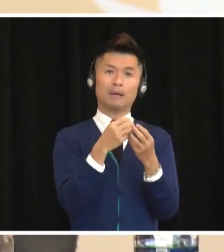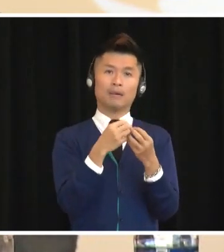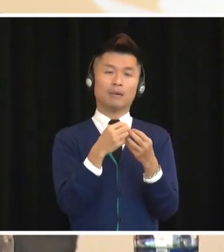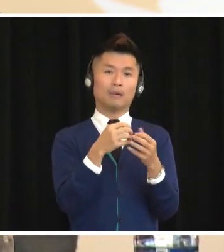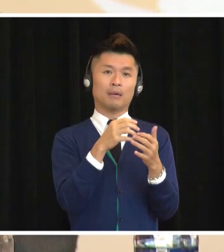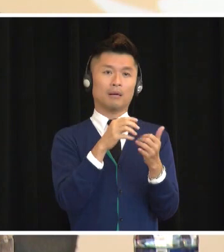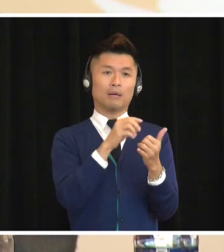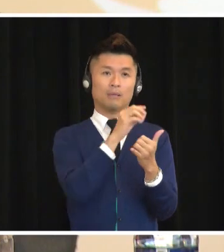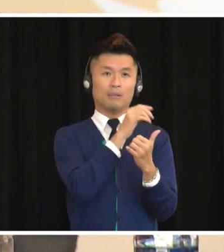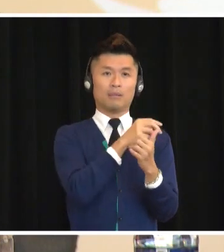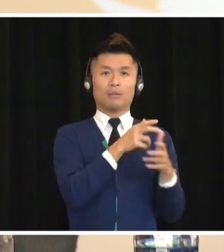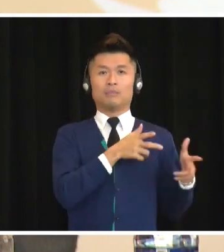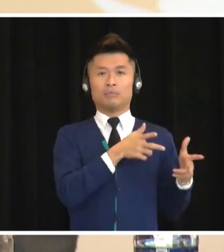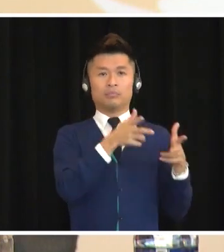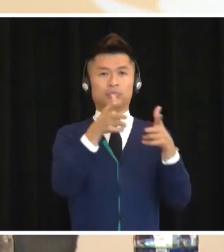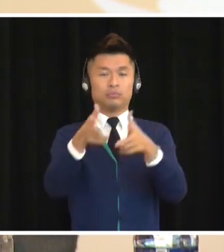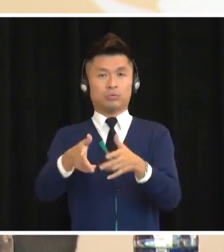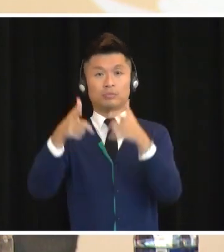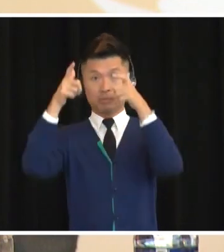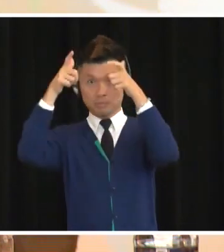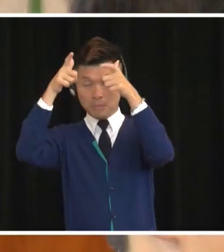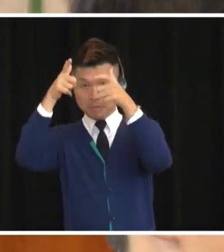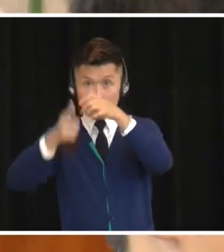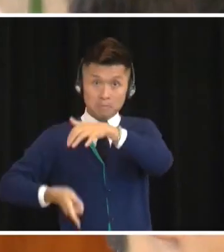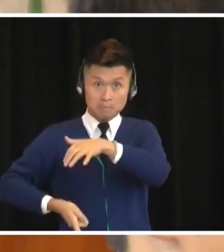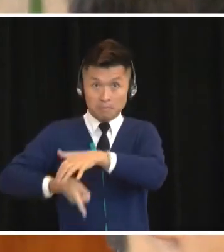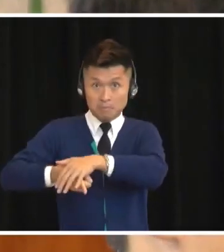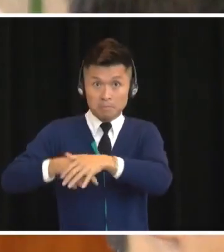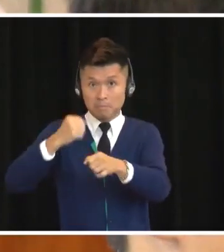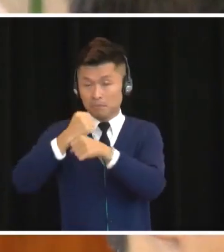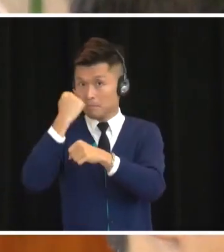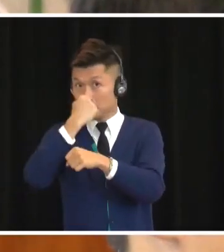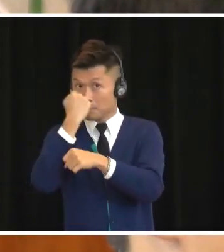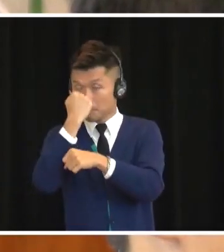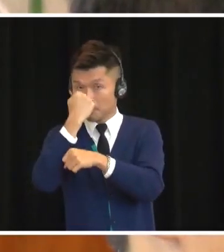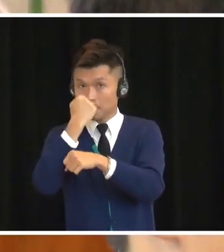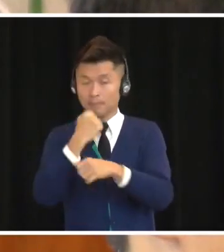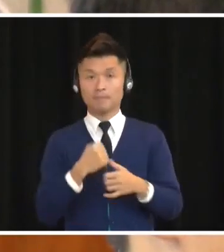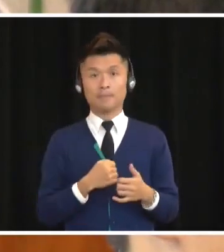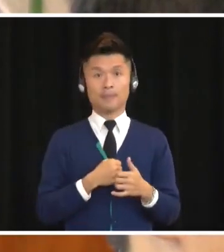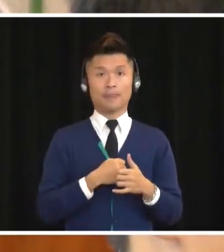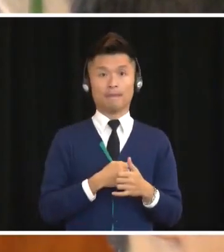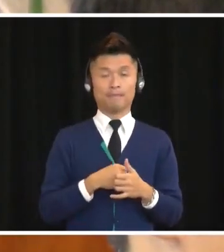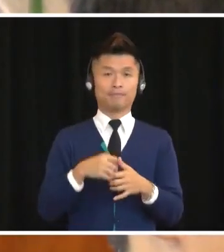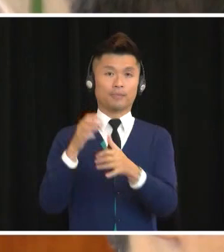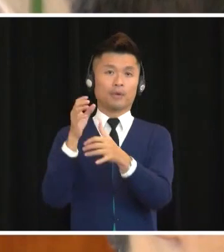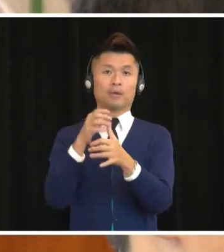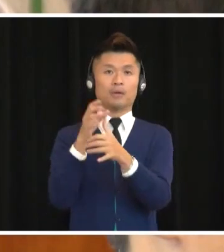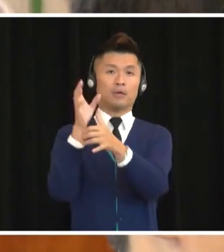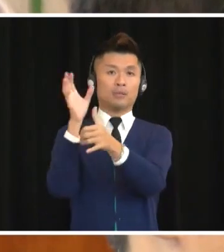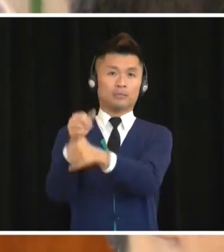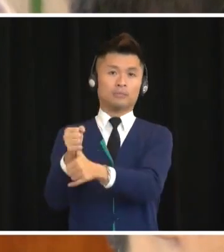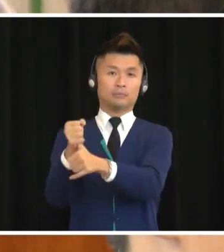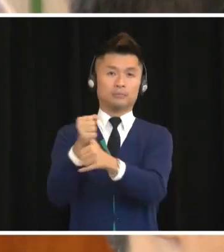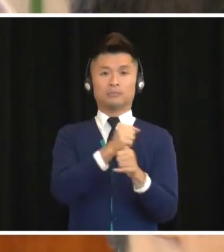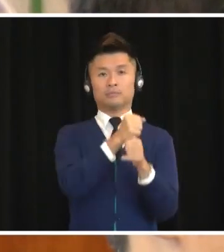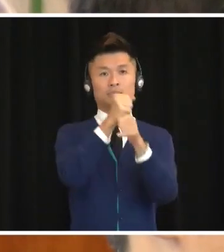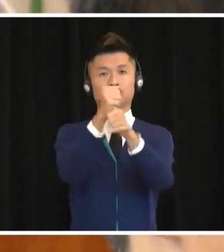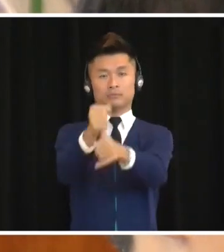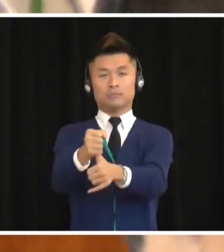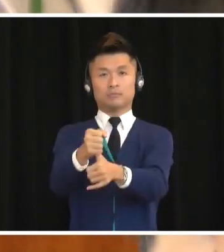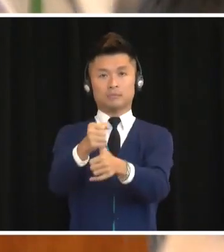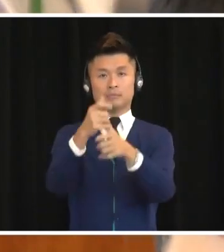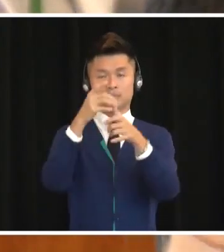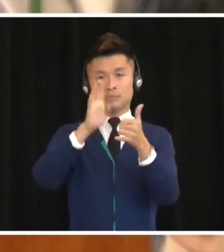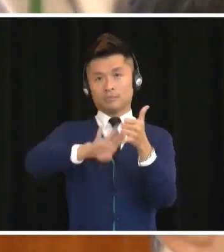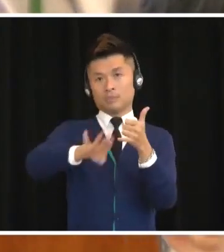in Taipei, but for some reason this child goes to southern Taiwan and commit a crime.